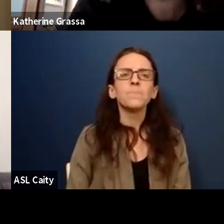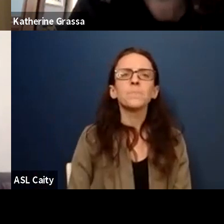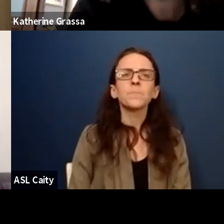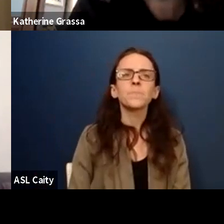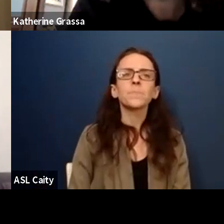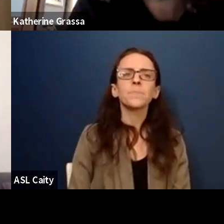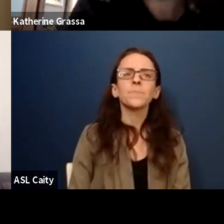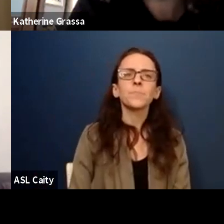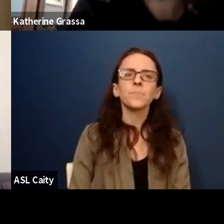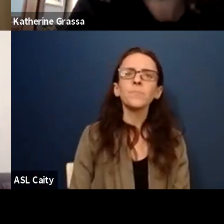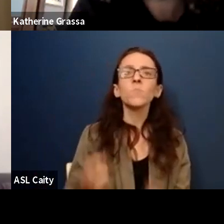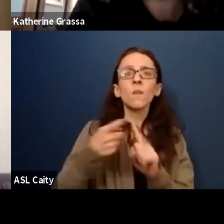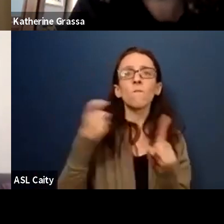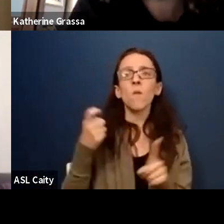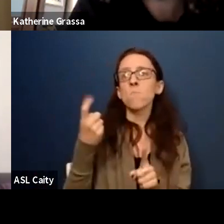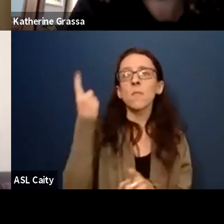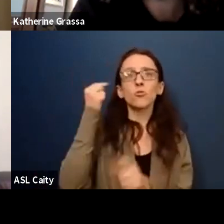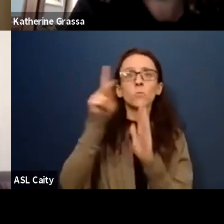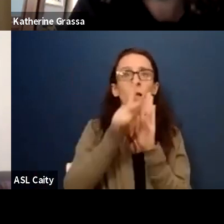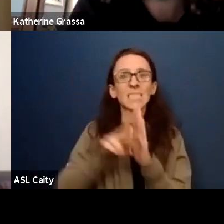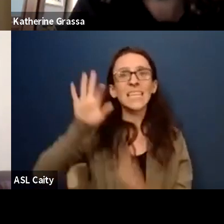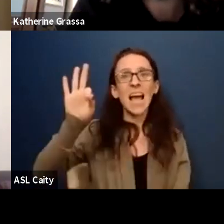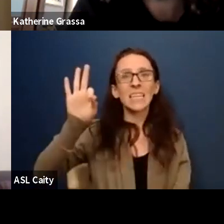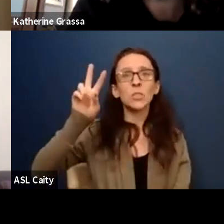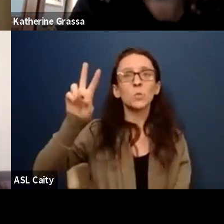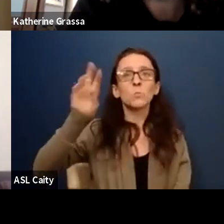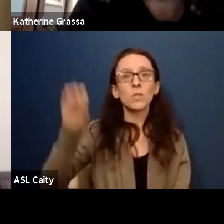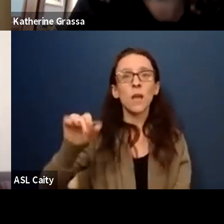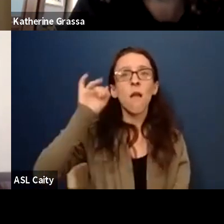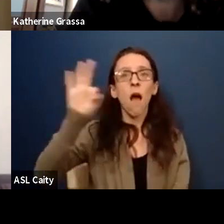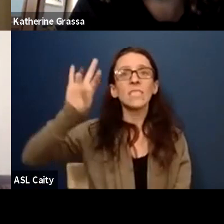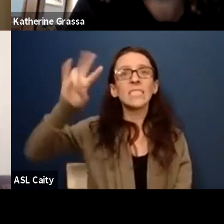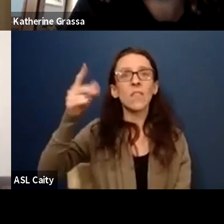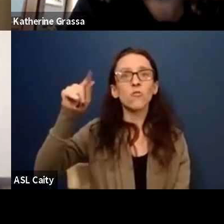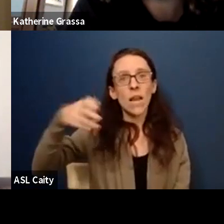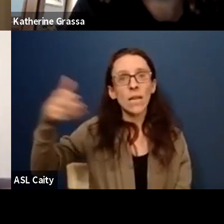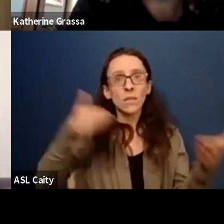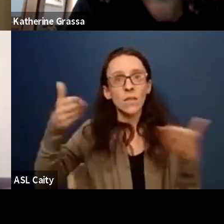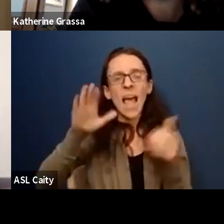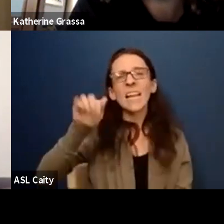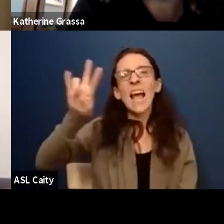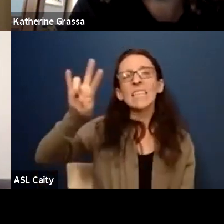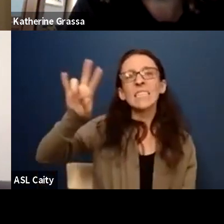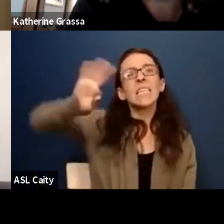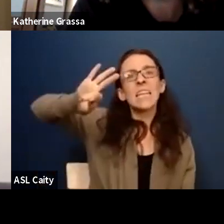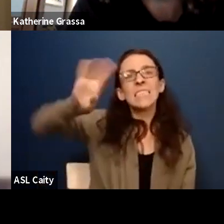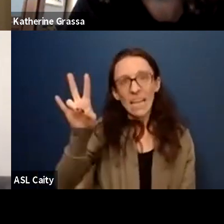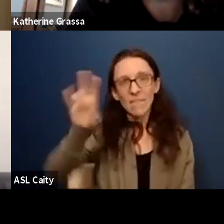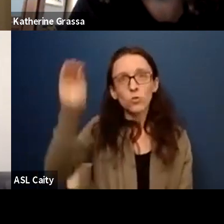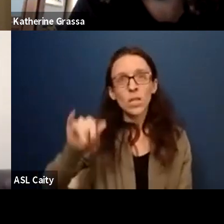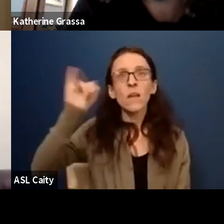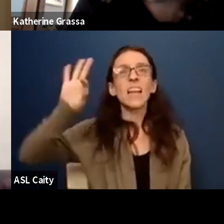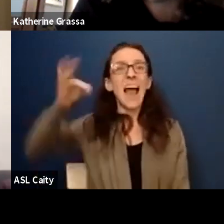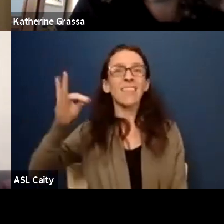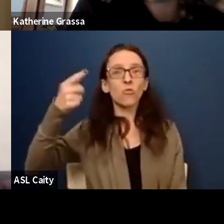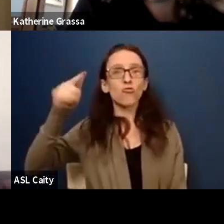From this past year's policy, 92% of 7th grade invitees and 97% of 9th grade invitees